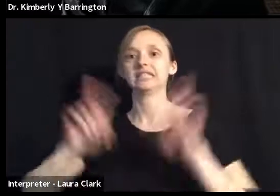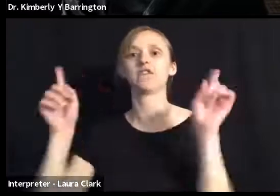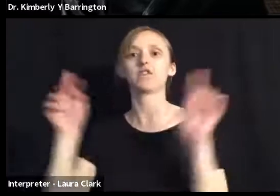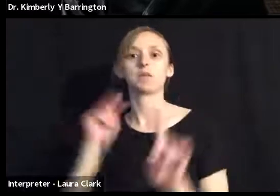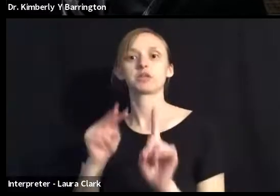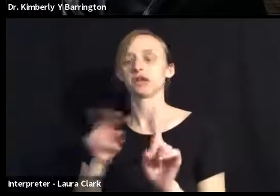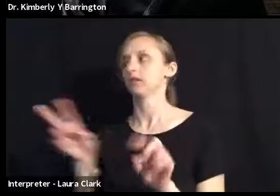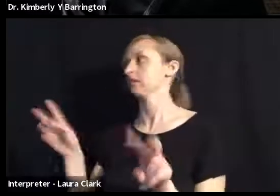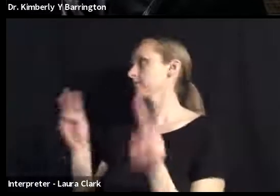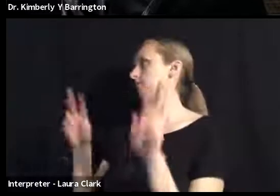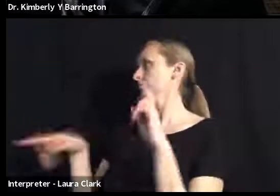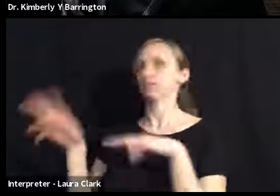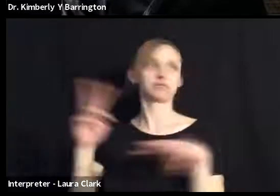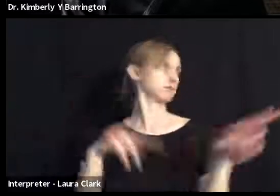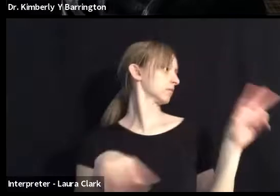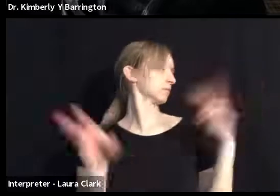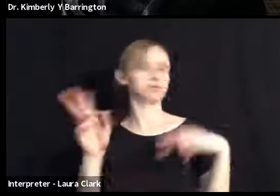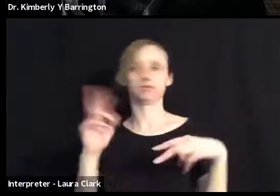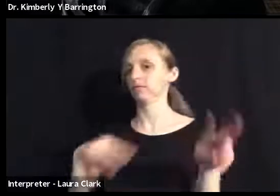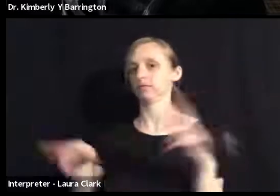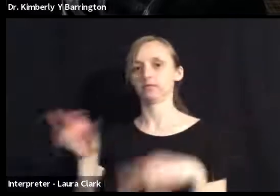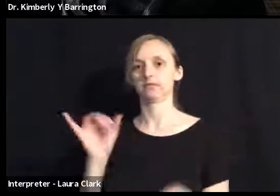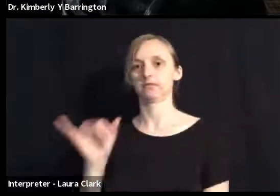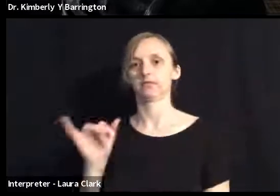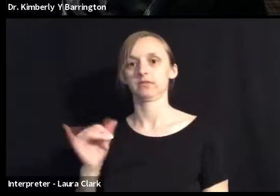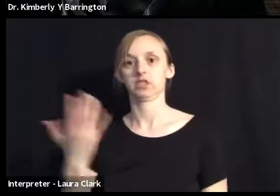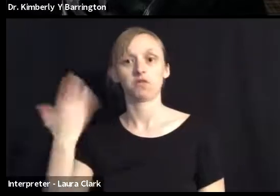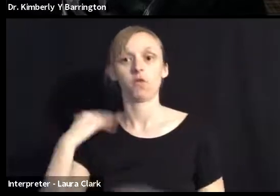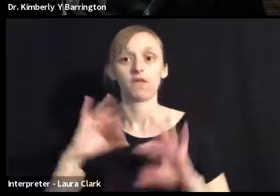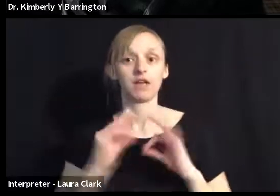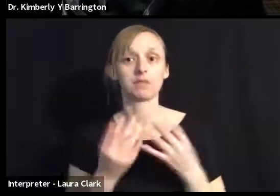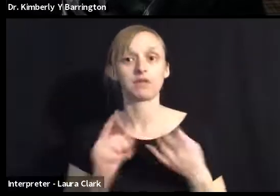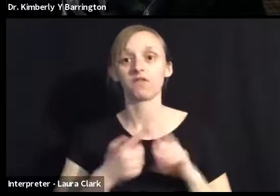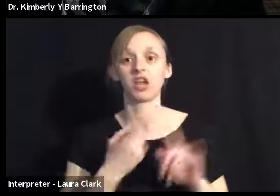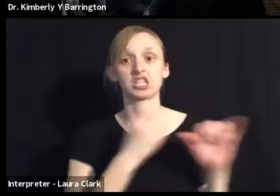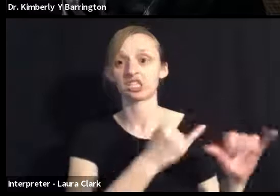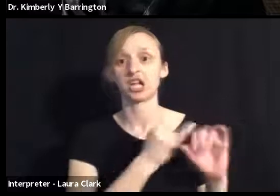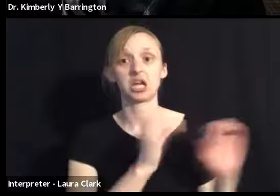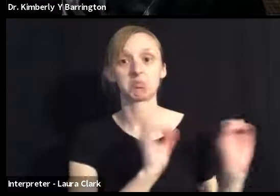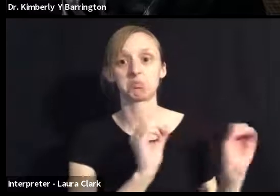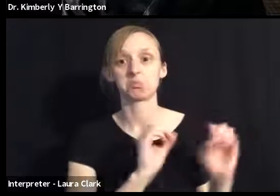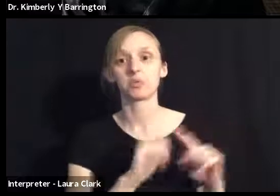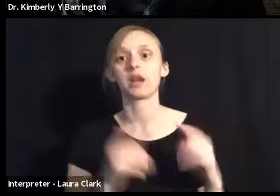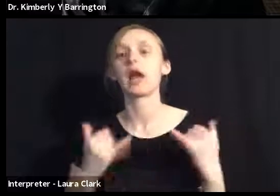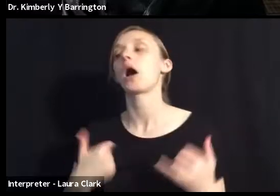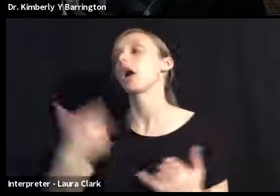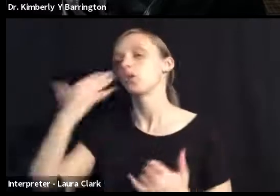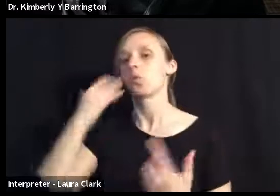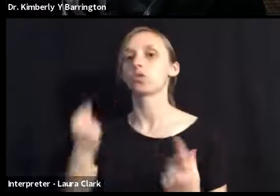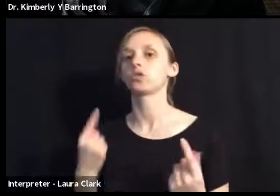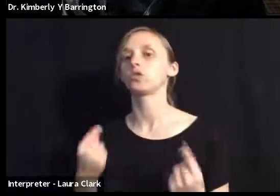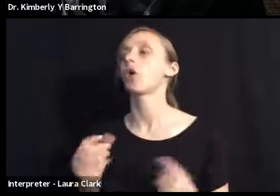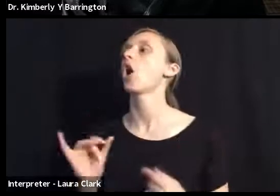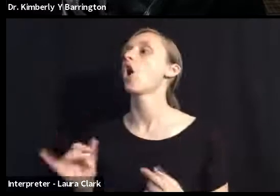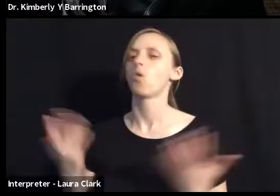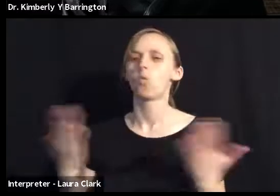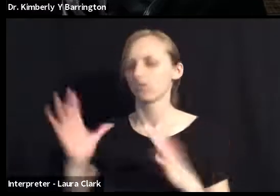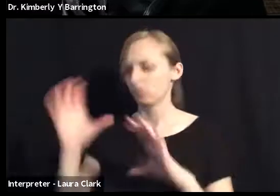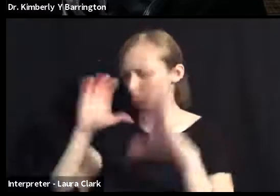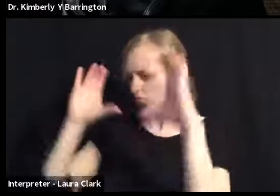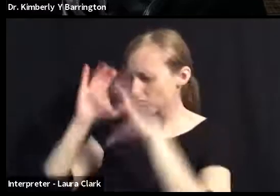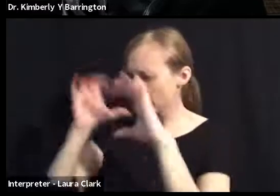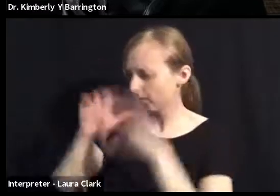had anyone around me that was in a same similar situation, I know now how to treat it. I know now what to look around. I know